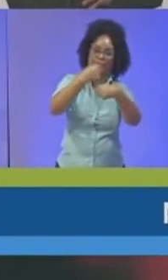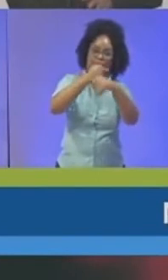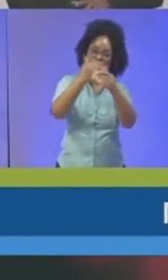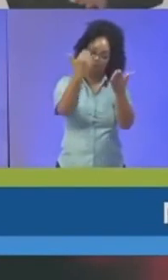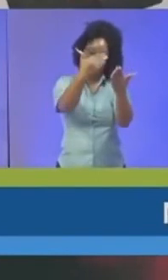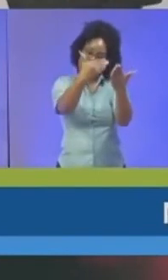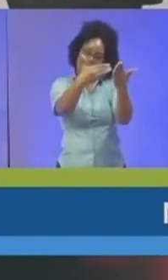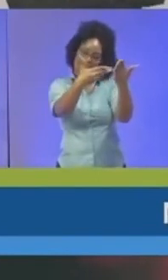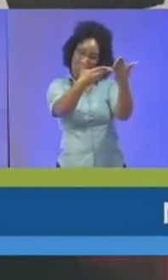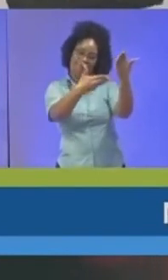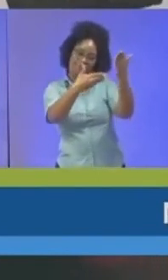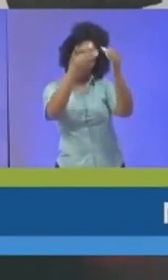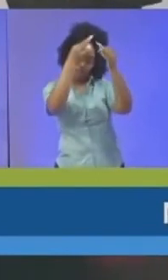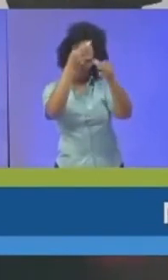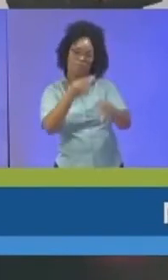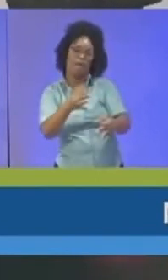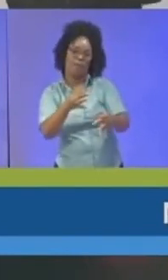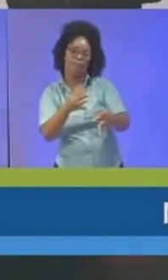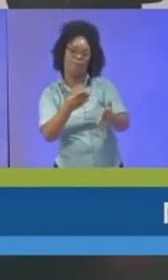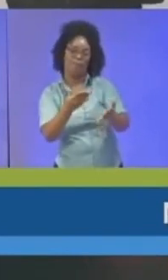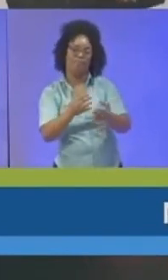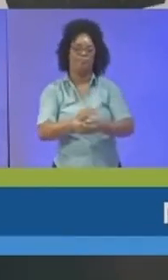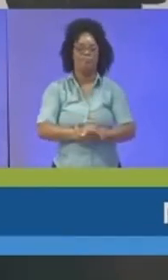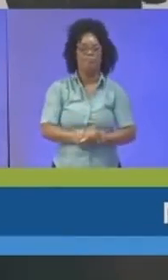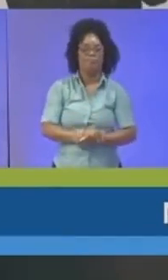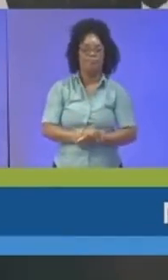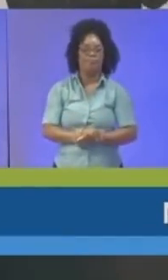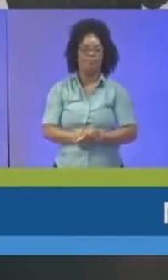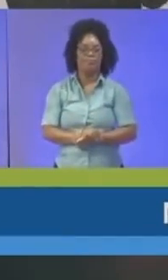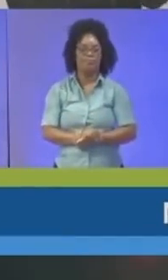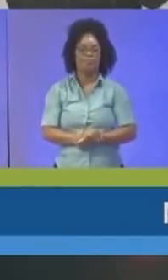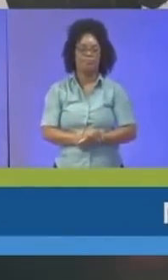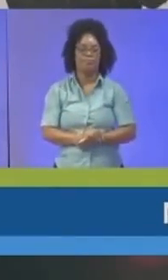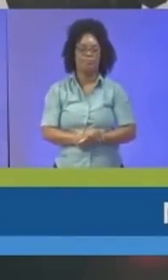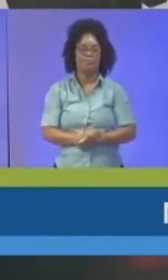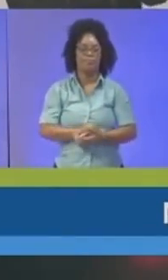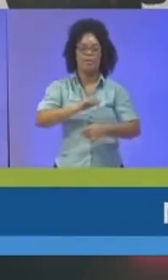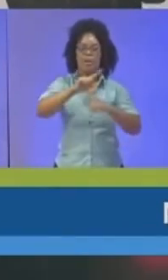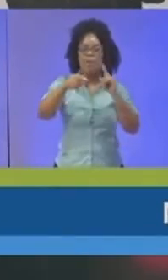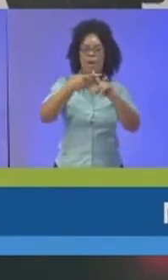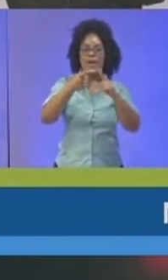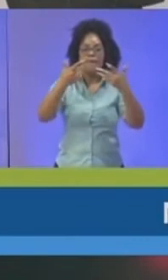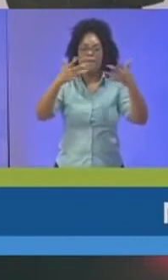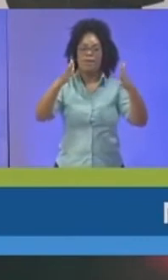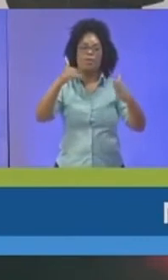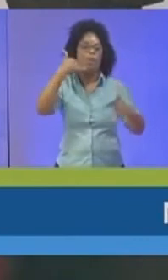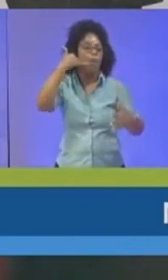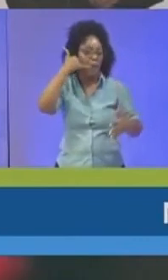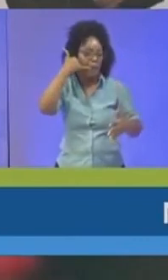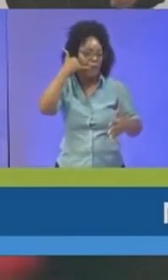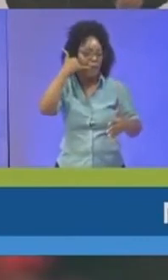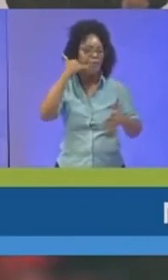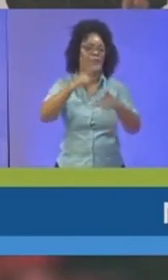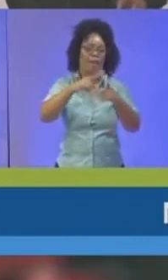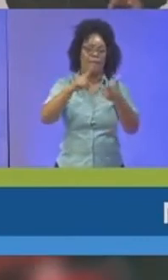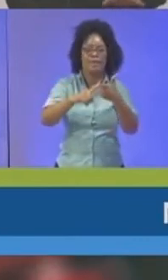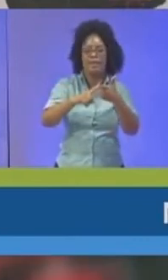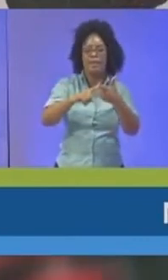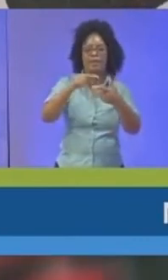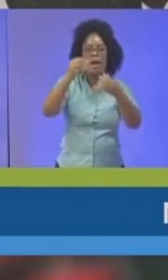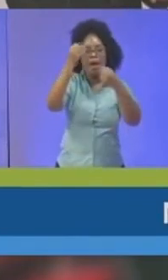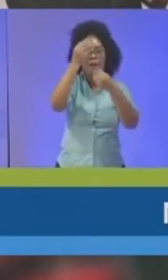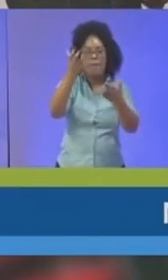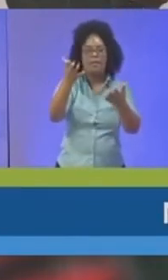call, patients get placed into a specific pathway in the cycle, and their pathway is